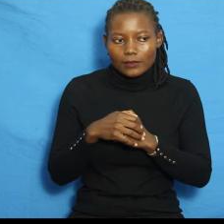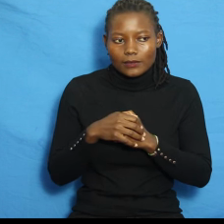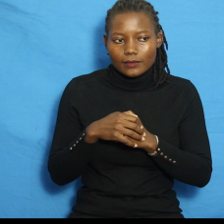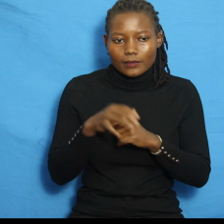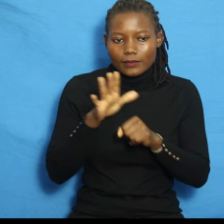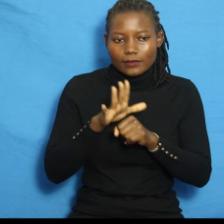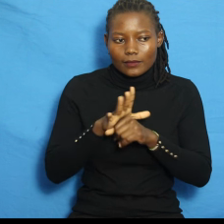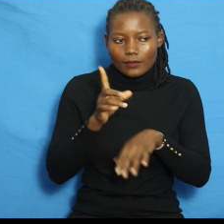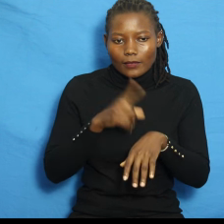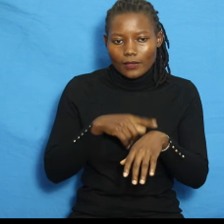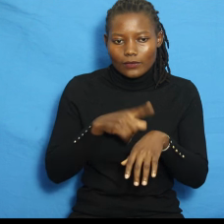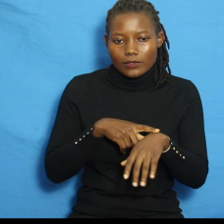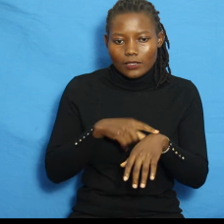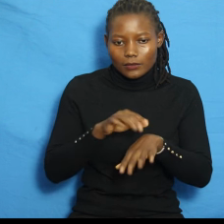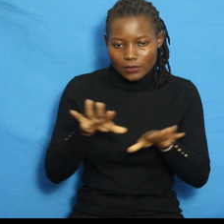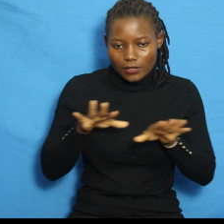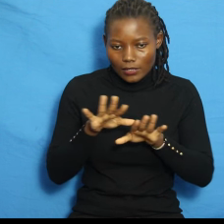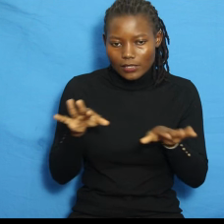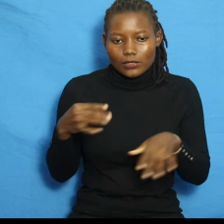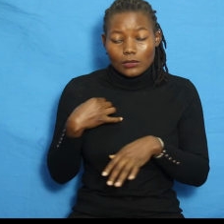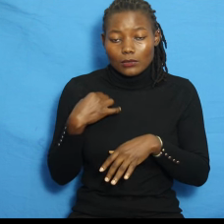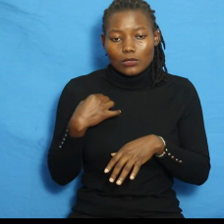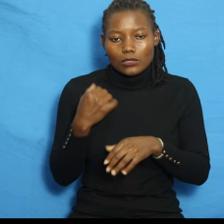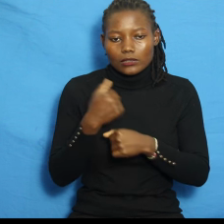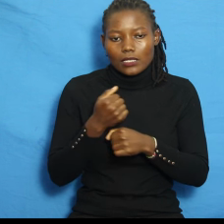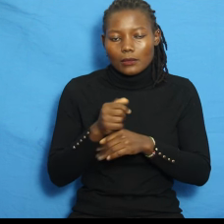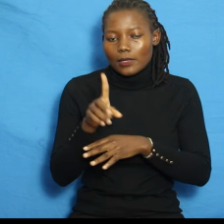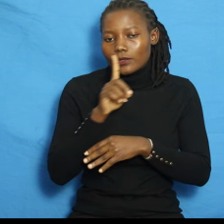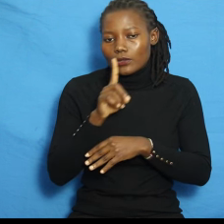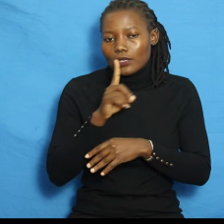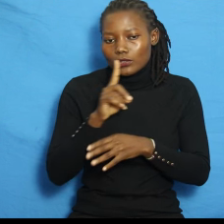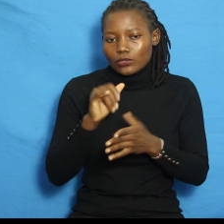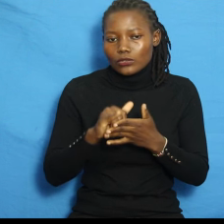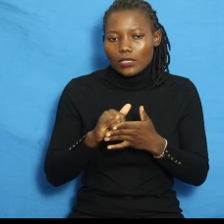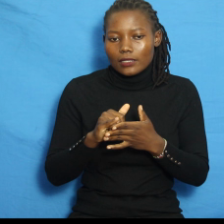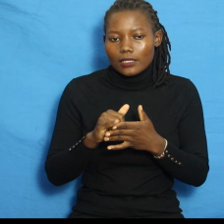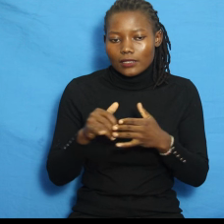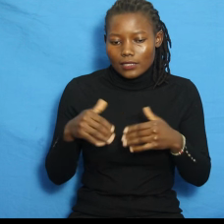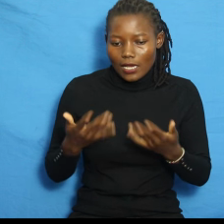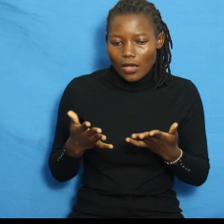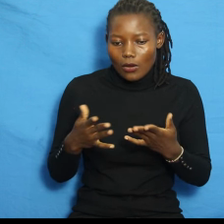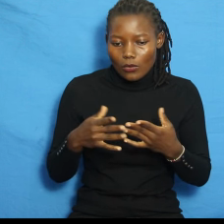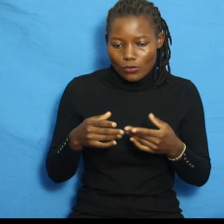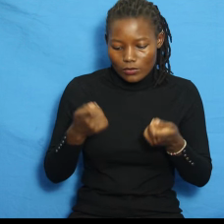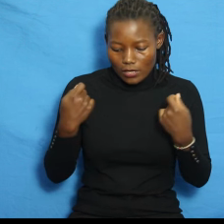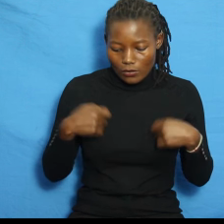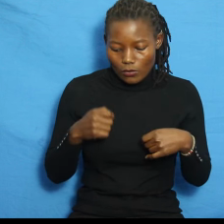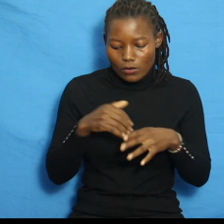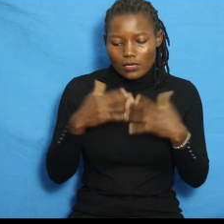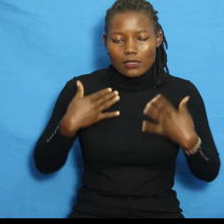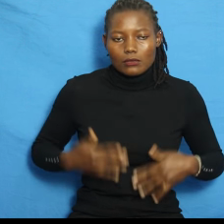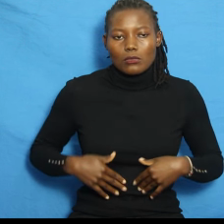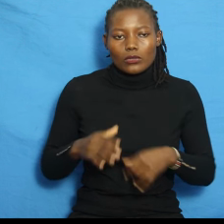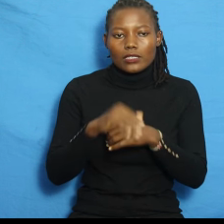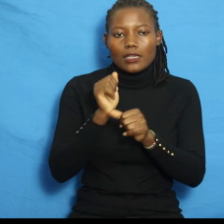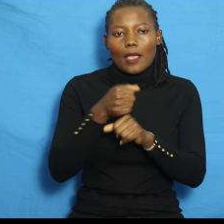A lot of times the swimsuits are manufactured to ensure that the way they fit in the body, they will